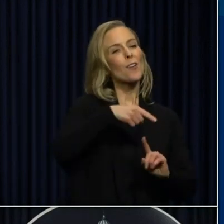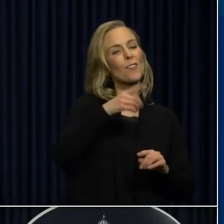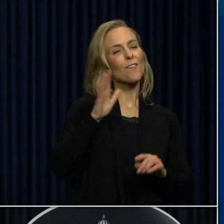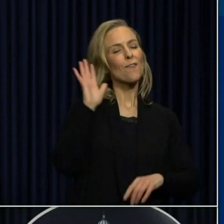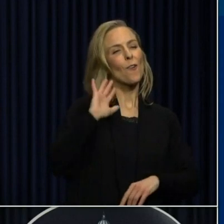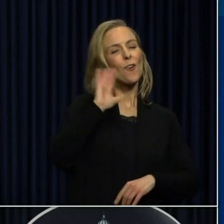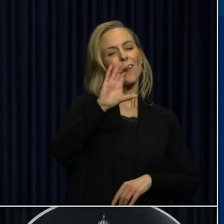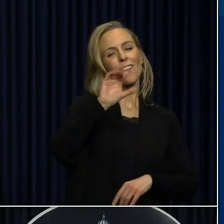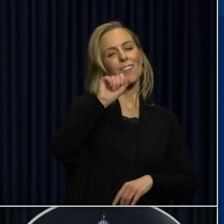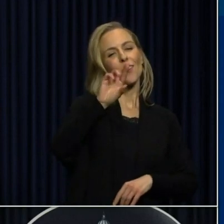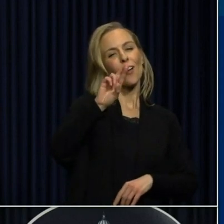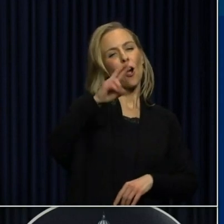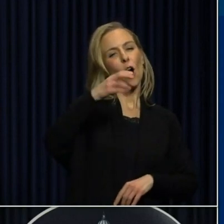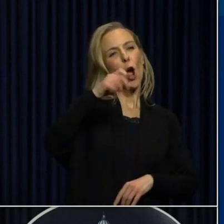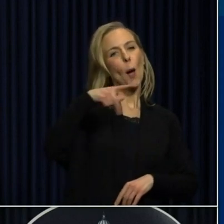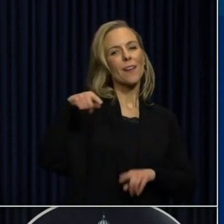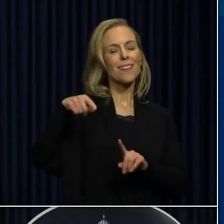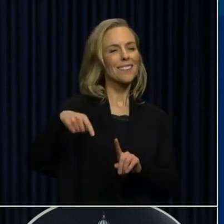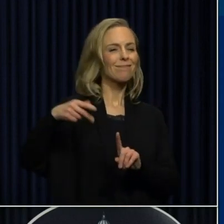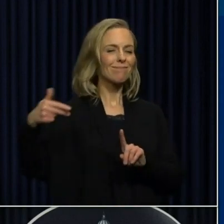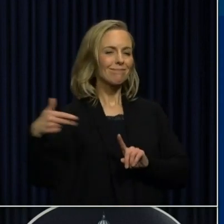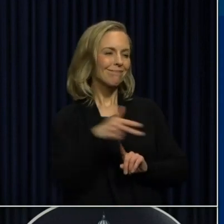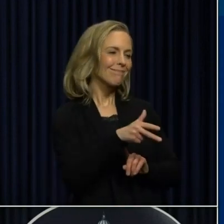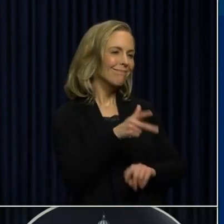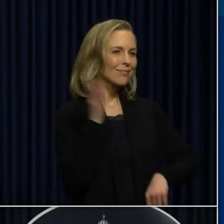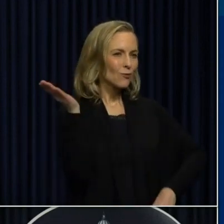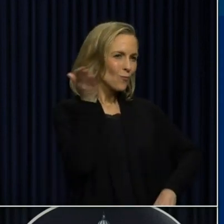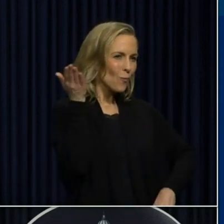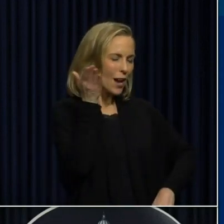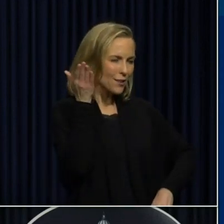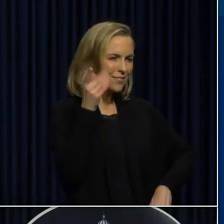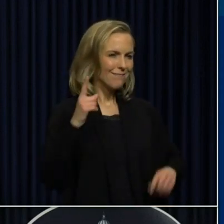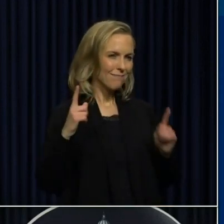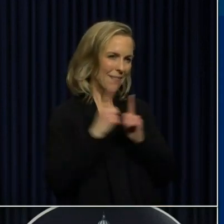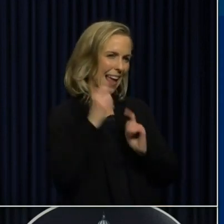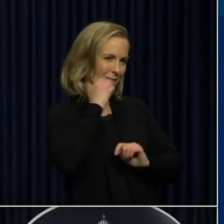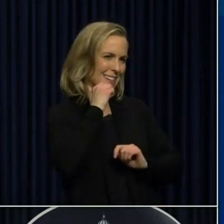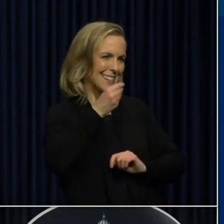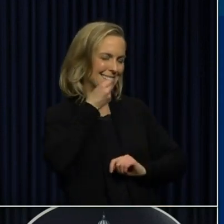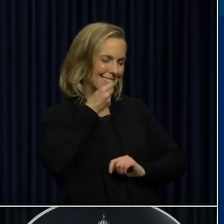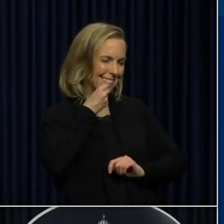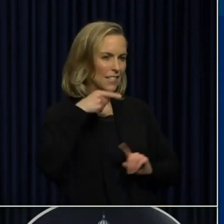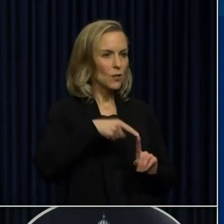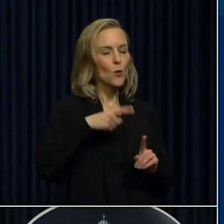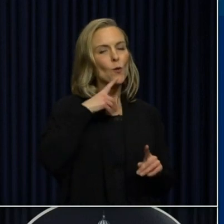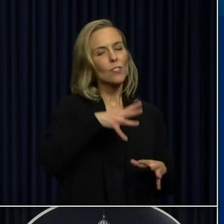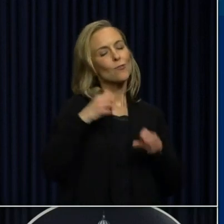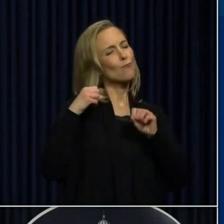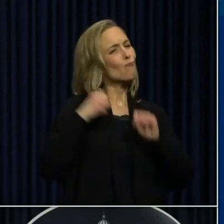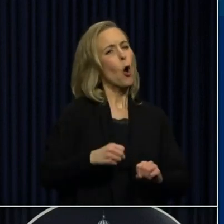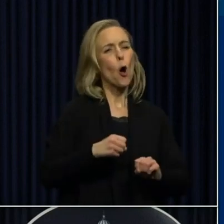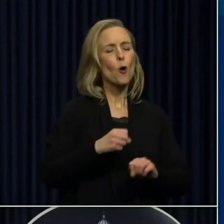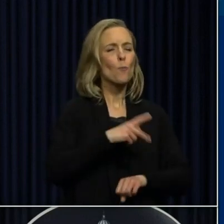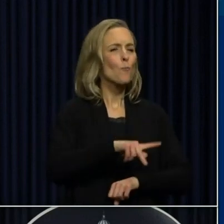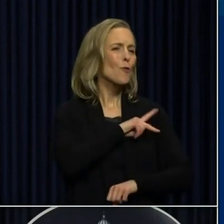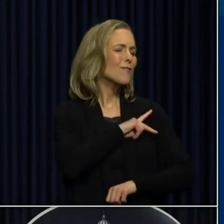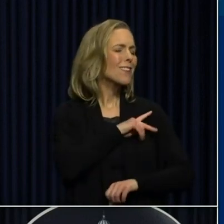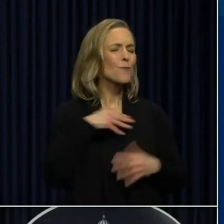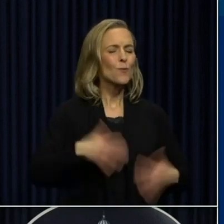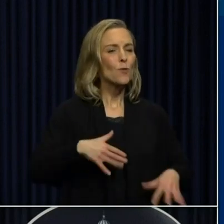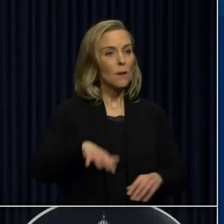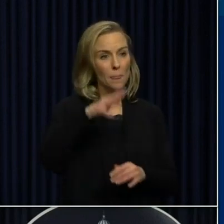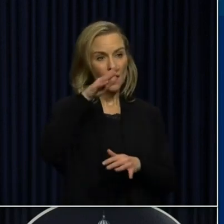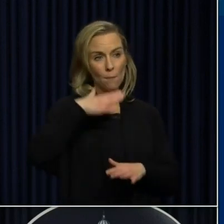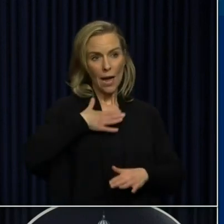to eat. She was one of the most headstrong people I've ever known, her granddaughter wrote. My grandfather served